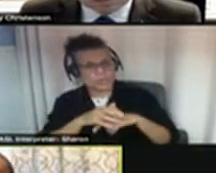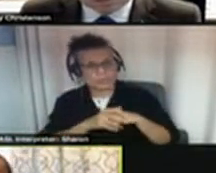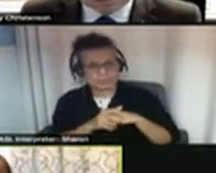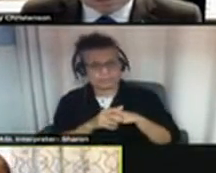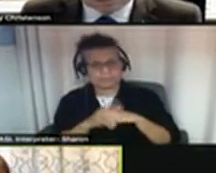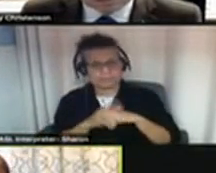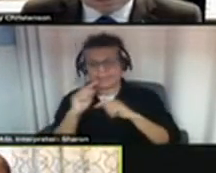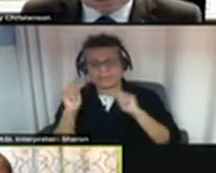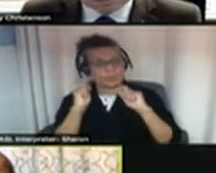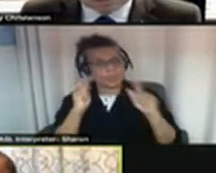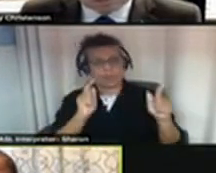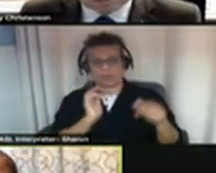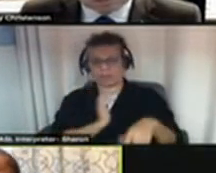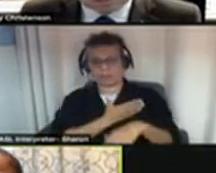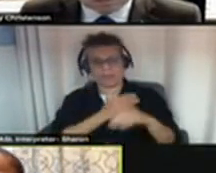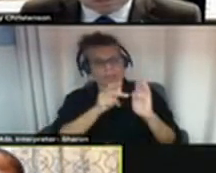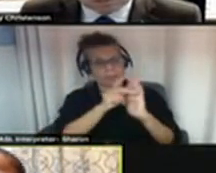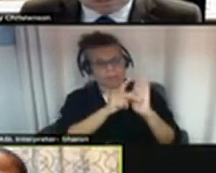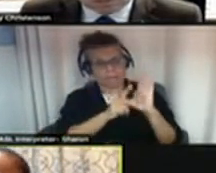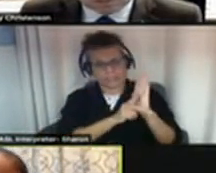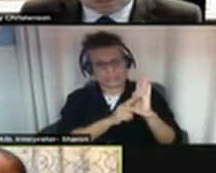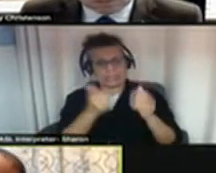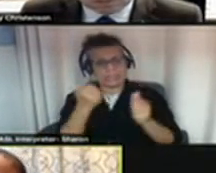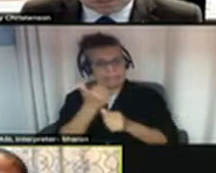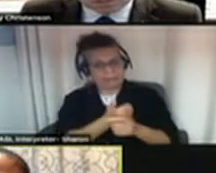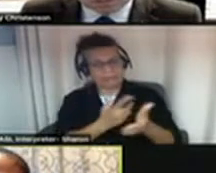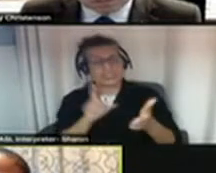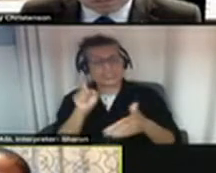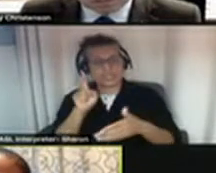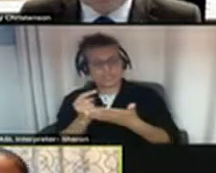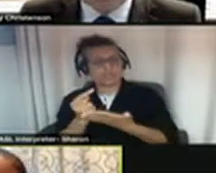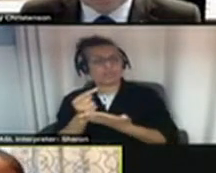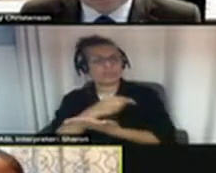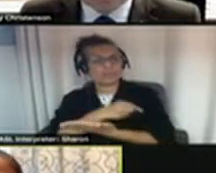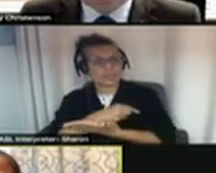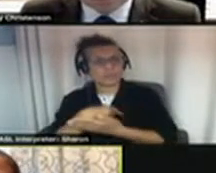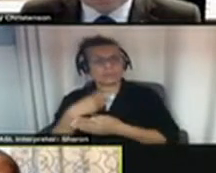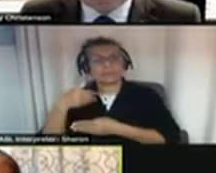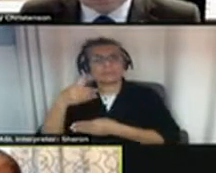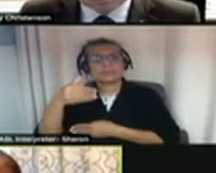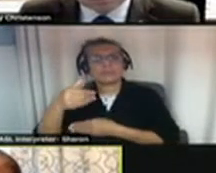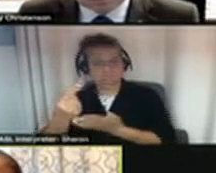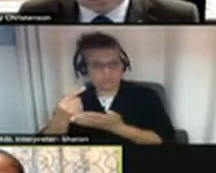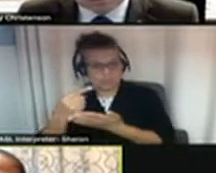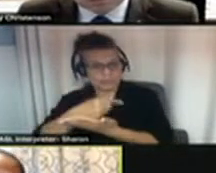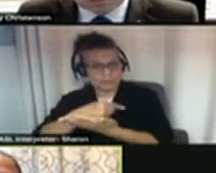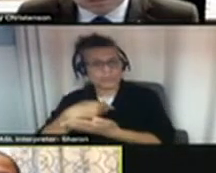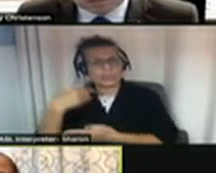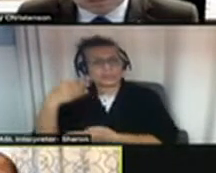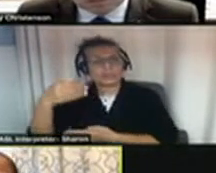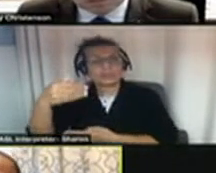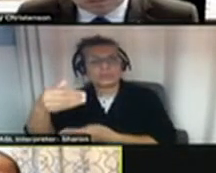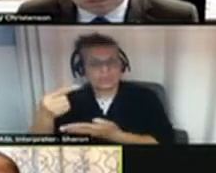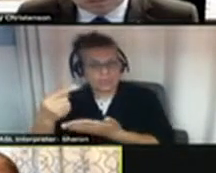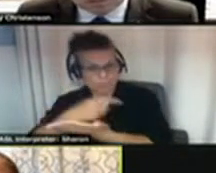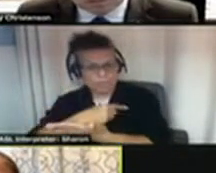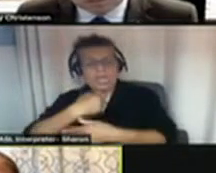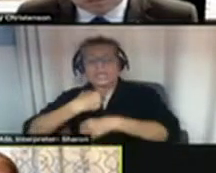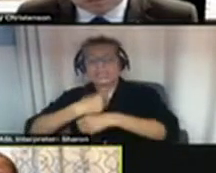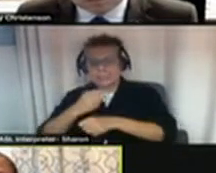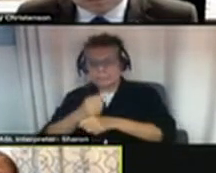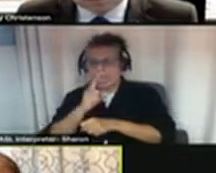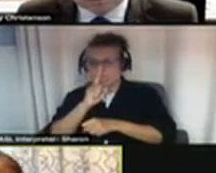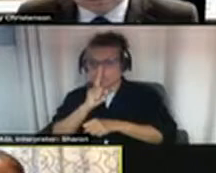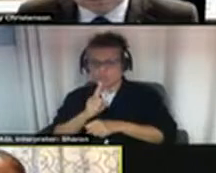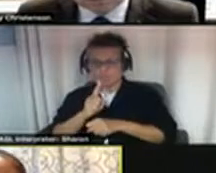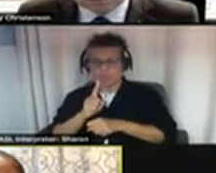almost all the policies that we write. I think everything should be reviewed to make sure that it's following what